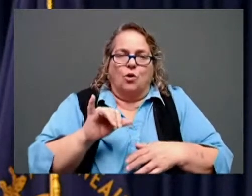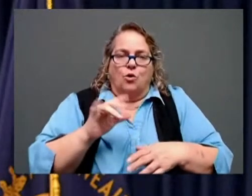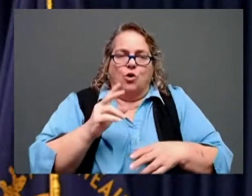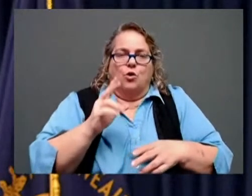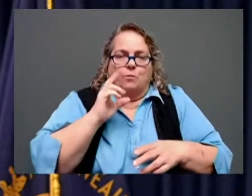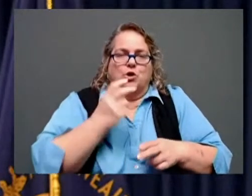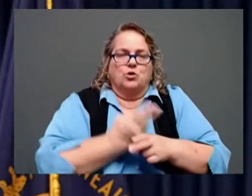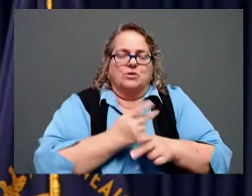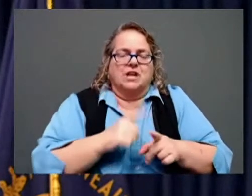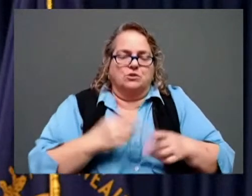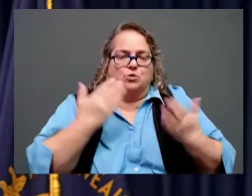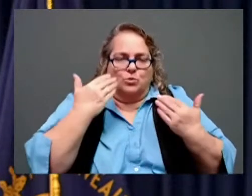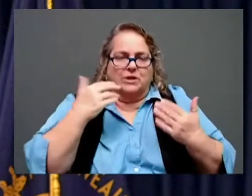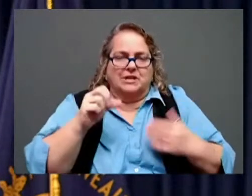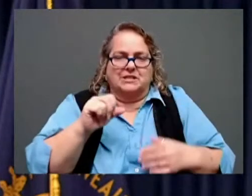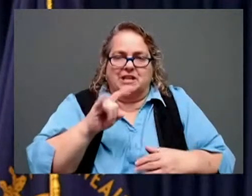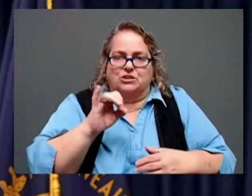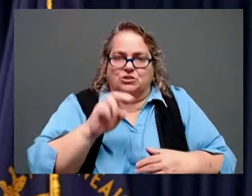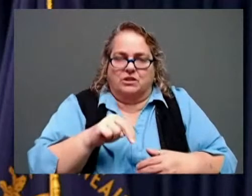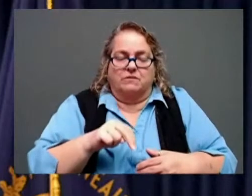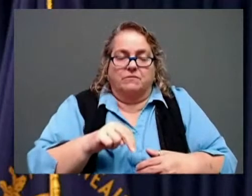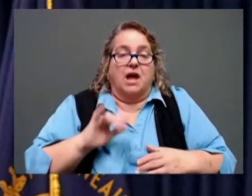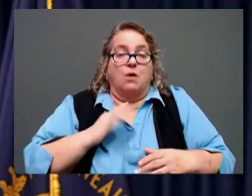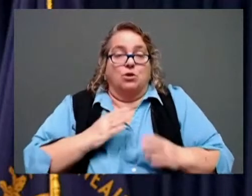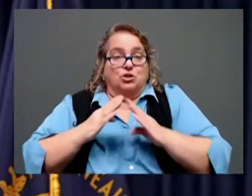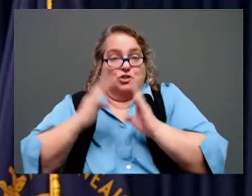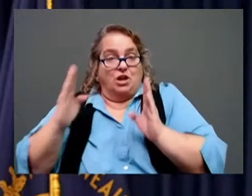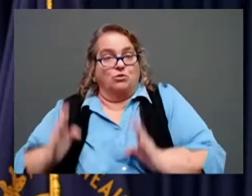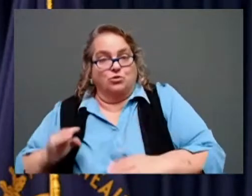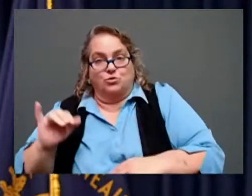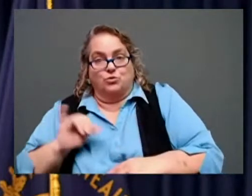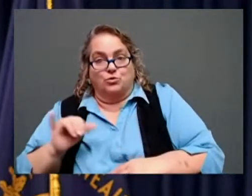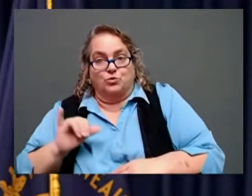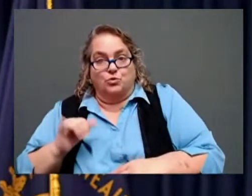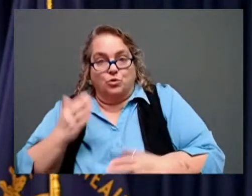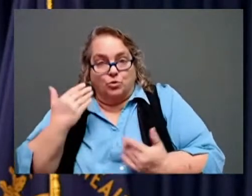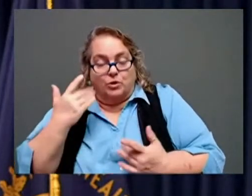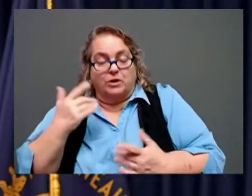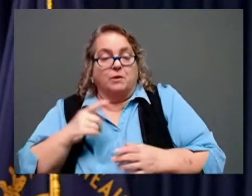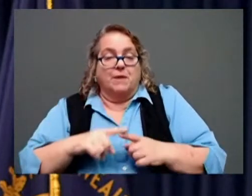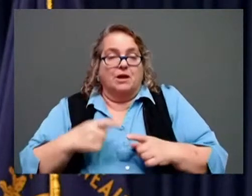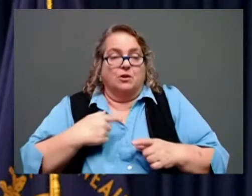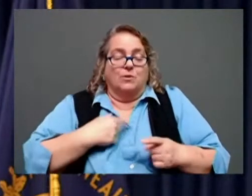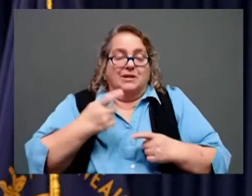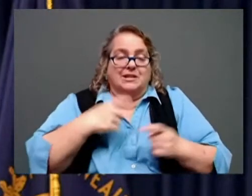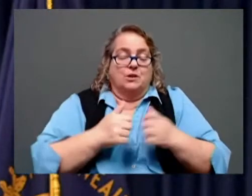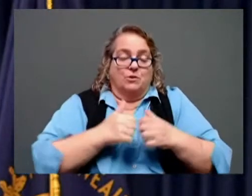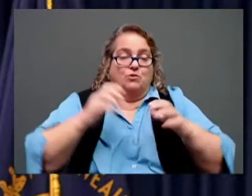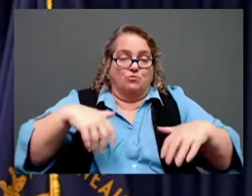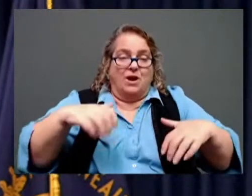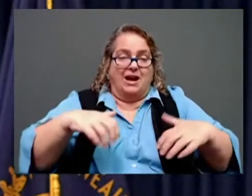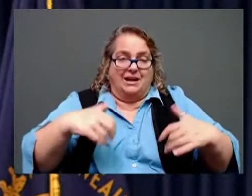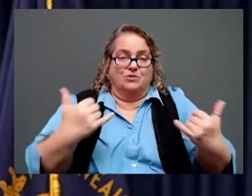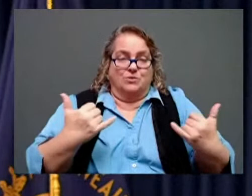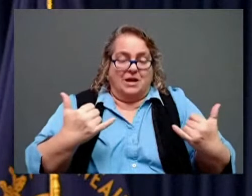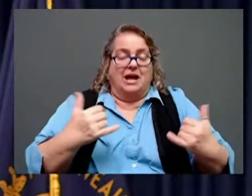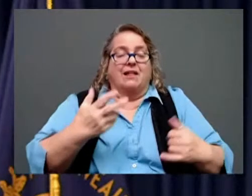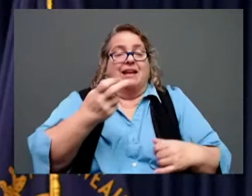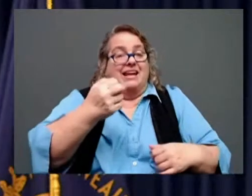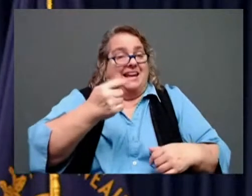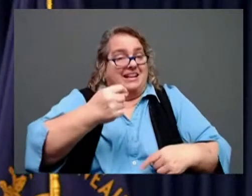But we're dealing with rain again today. But heat's coming, and we got to be prepared for it. John Cheeves, Herald